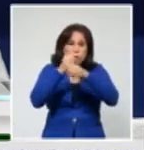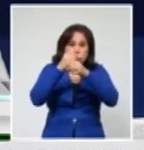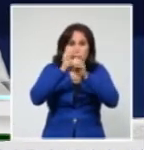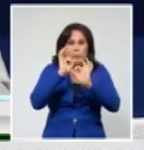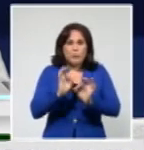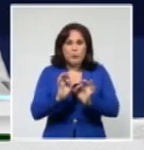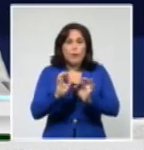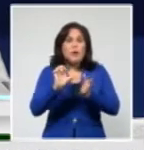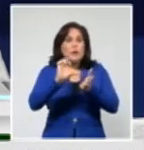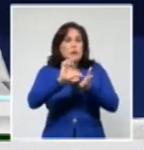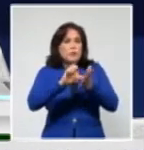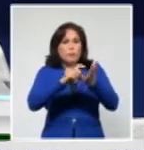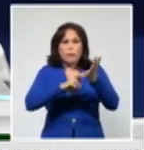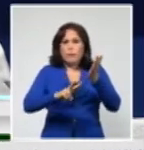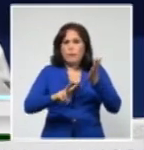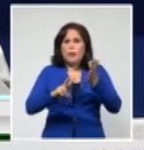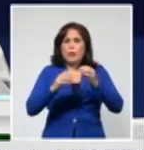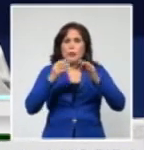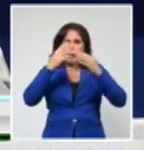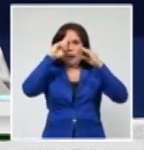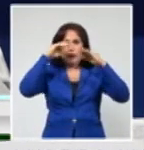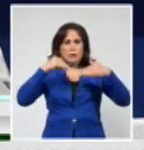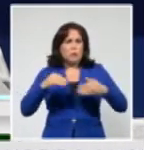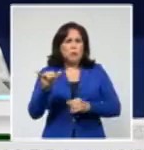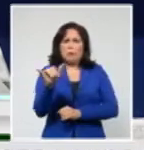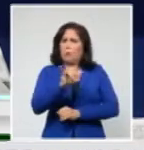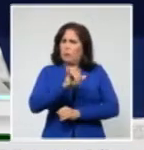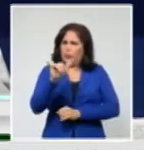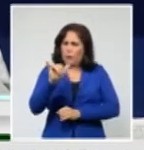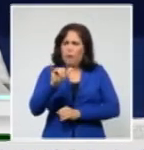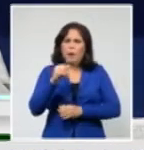470 in the Genetic Engineering and Biotechnology Center Lab,